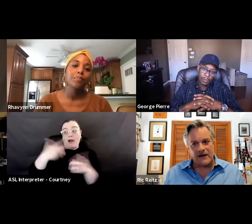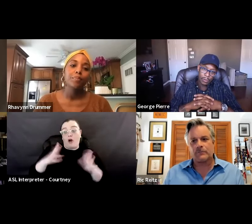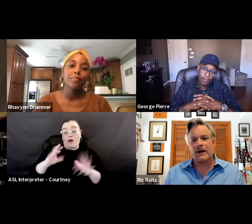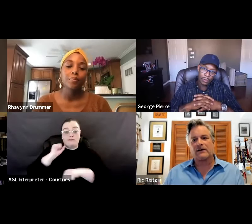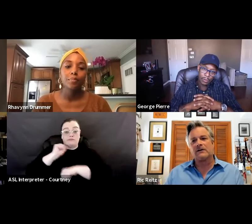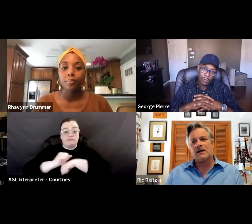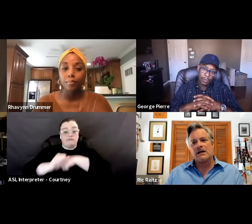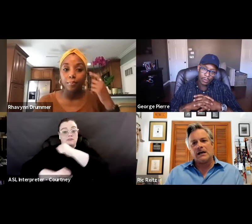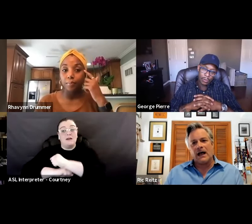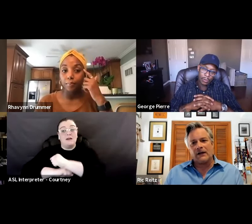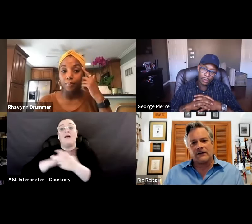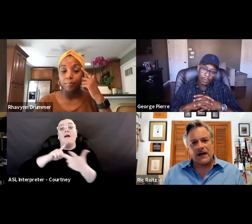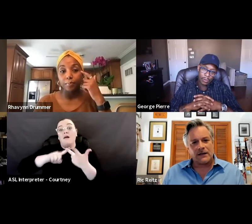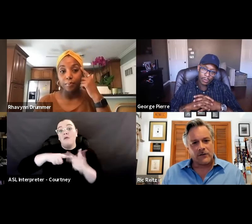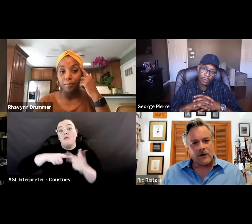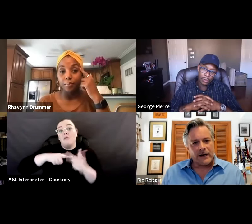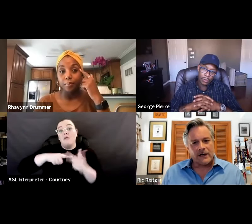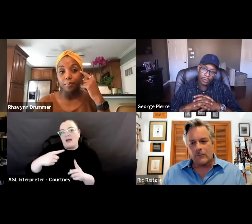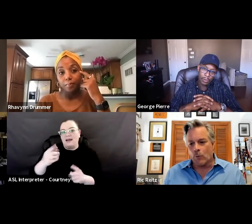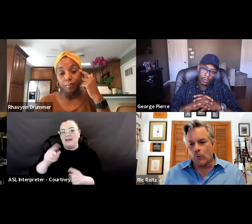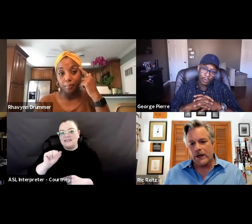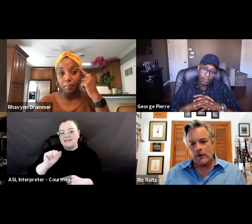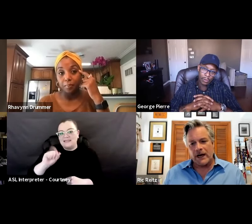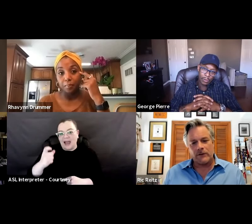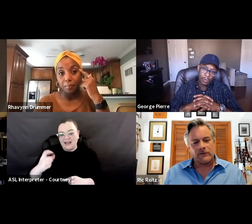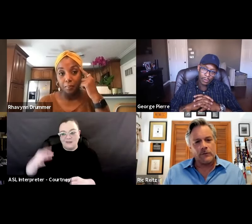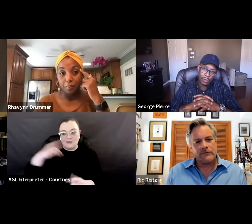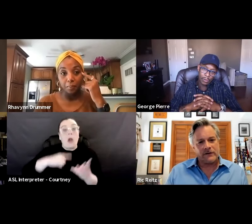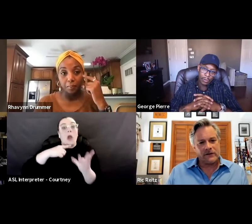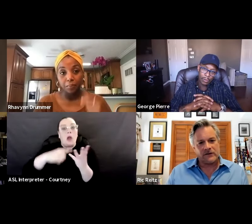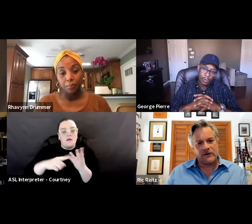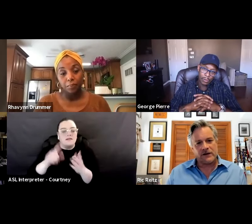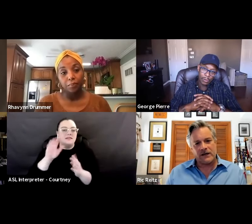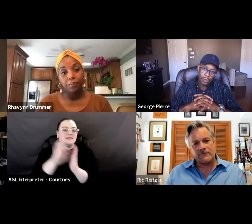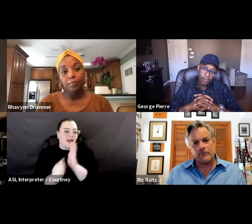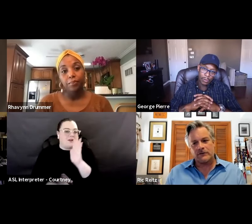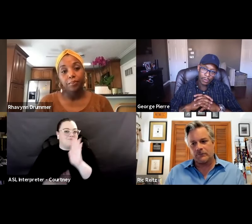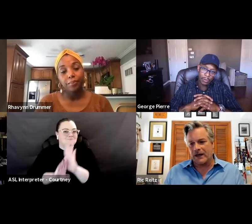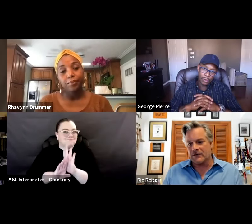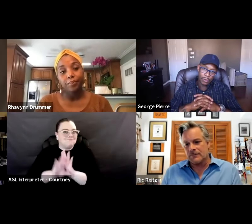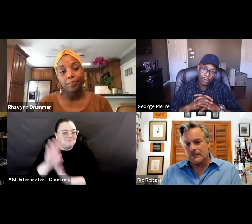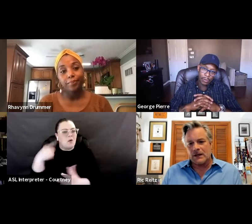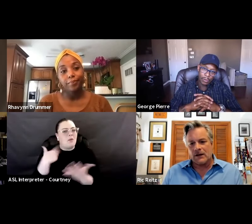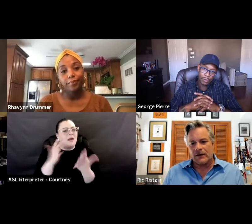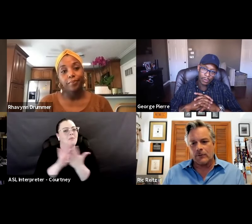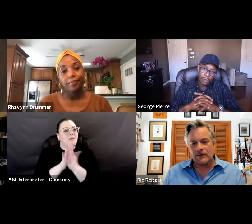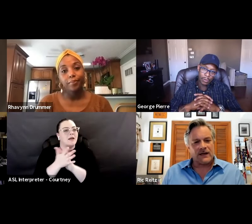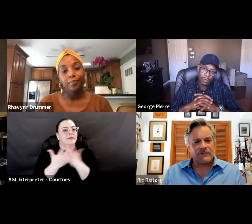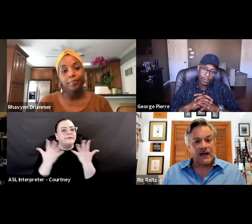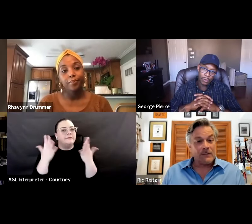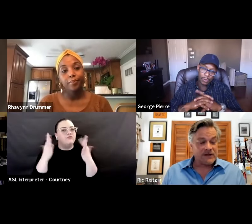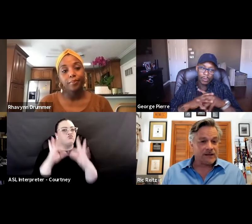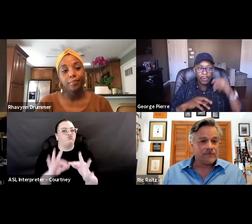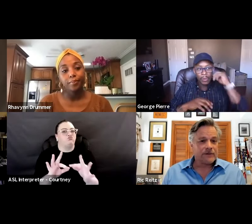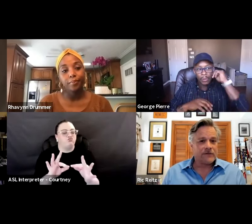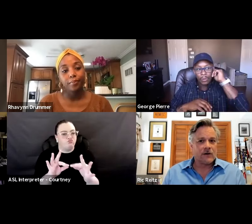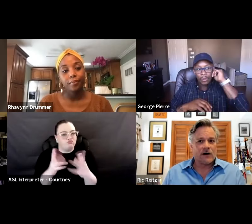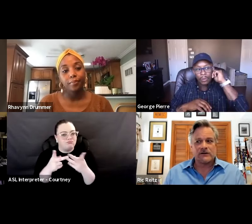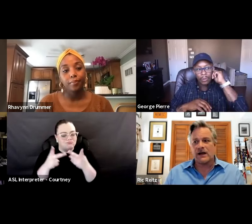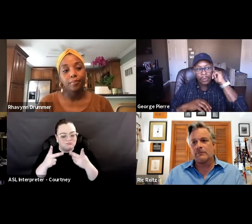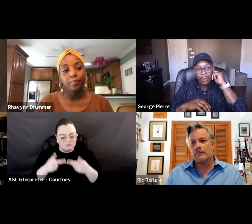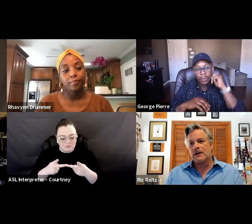money aspect, and the talent growing, we were able to move into this very comfortable space that was left empty